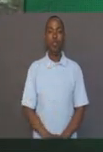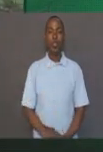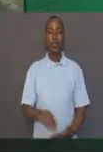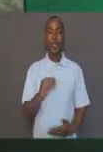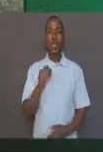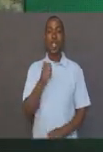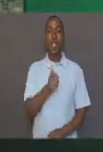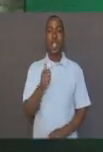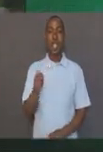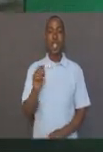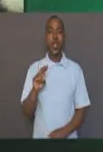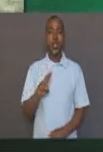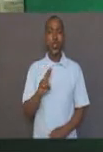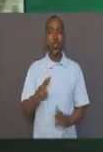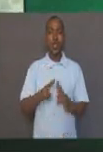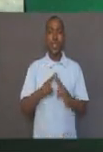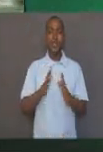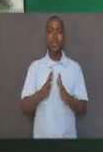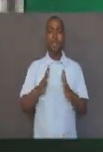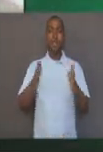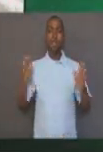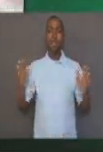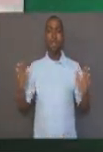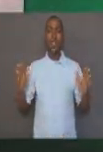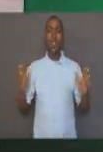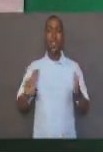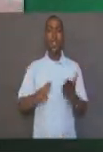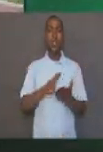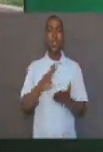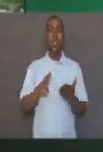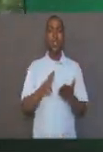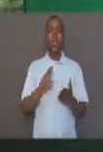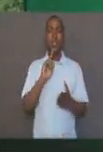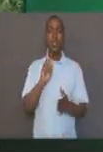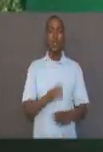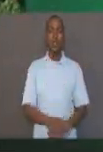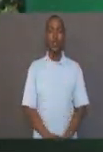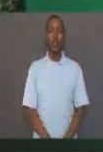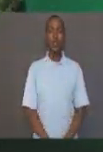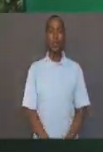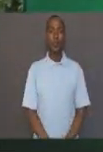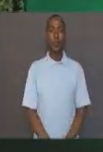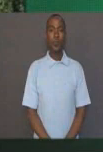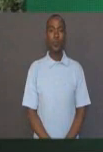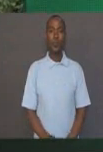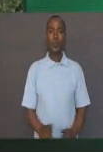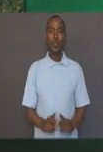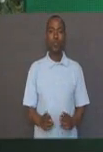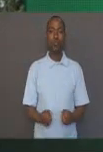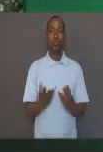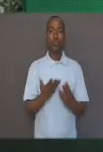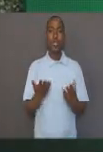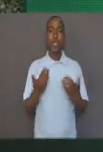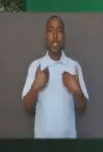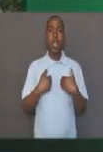AAU is a large university with an acclaimed reputation for having a